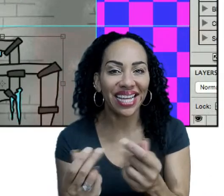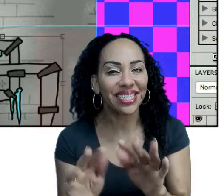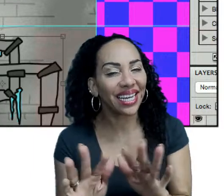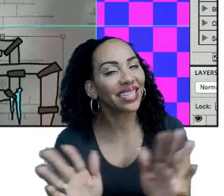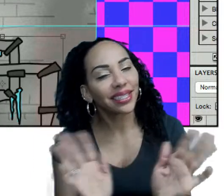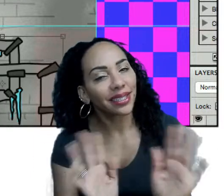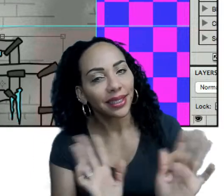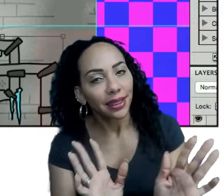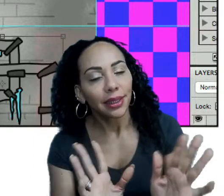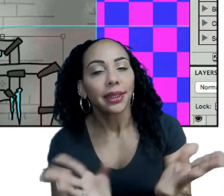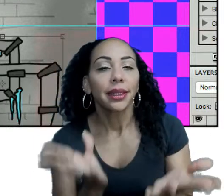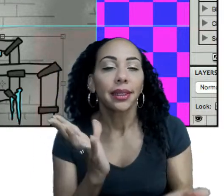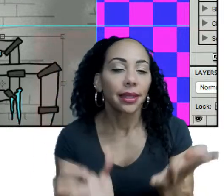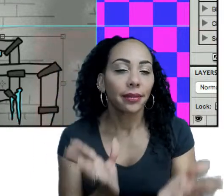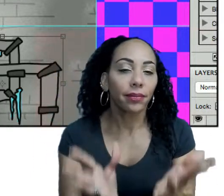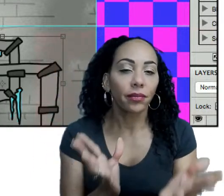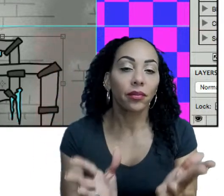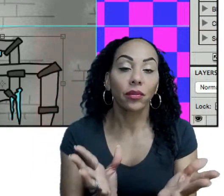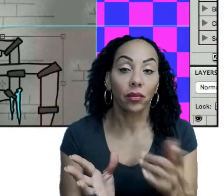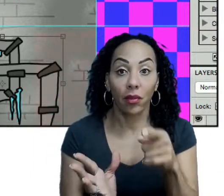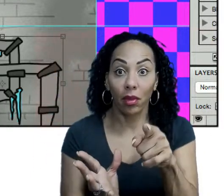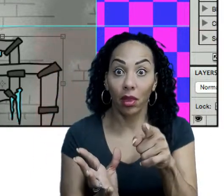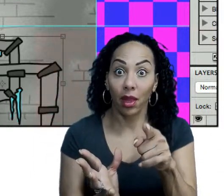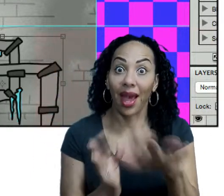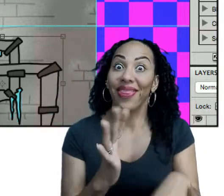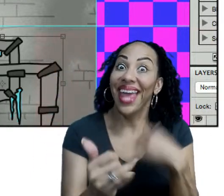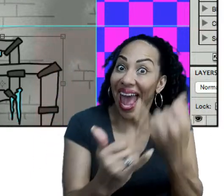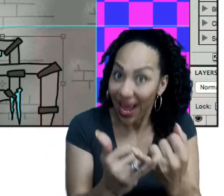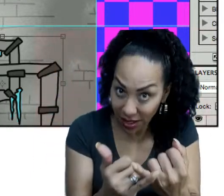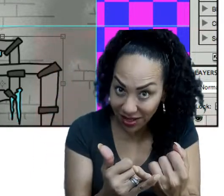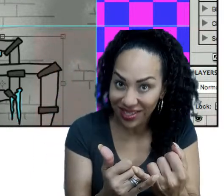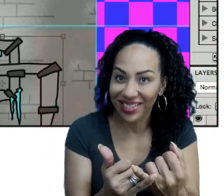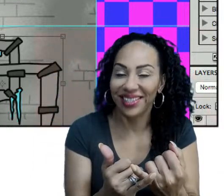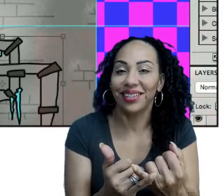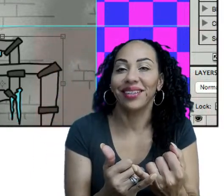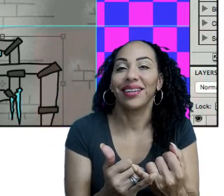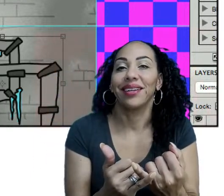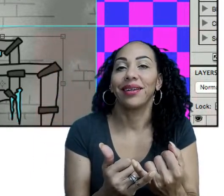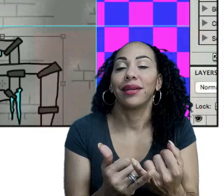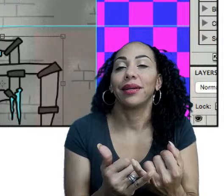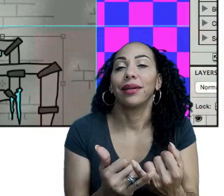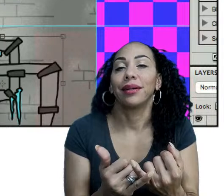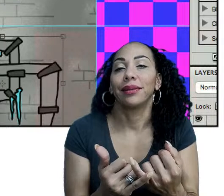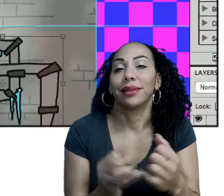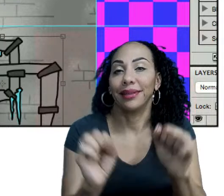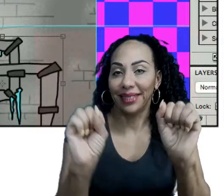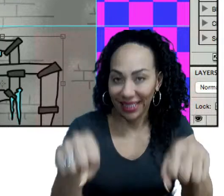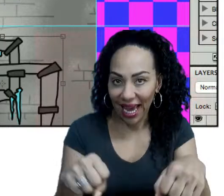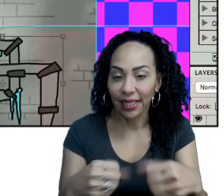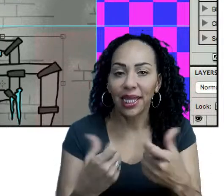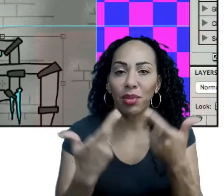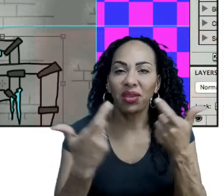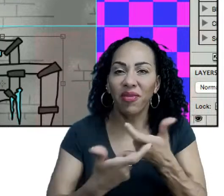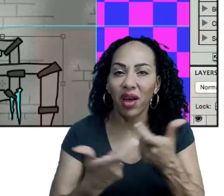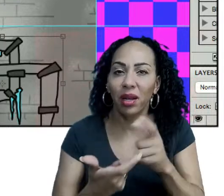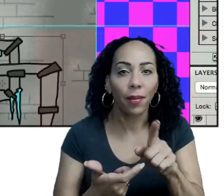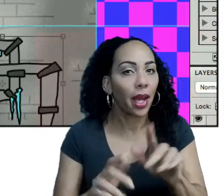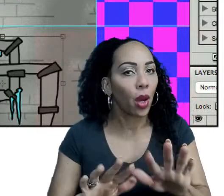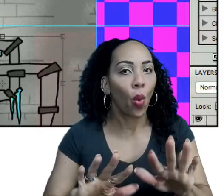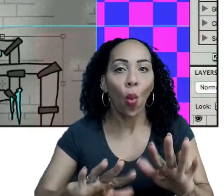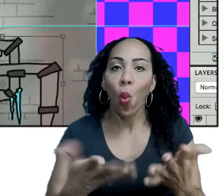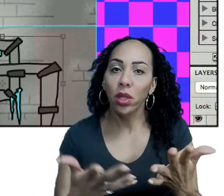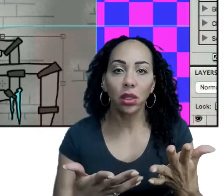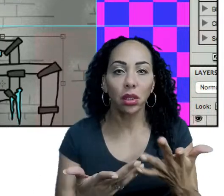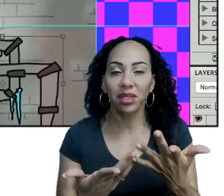think what we got from this is that while it was fun, it wasn't really representative of